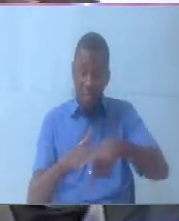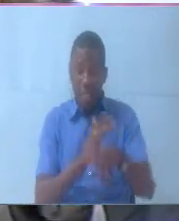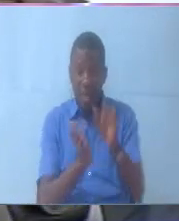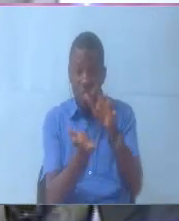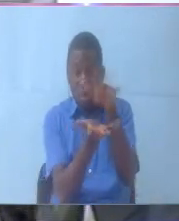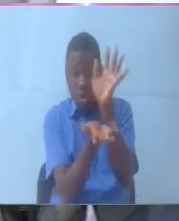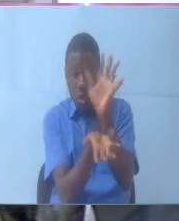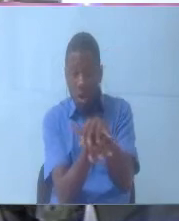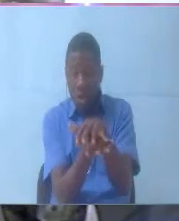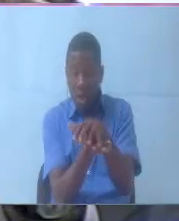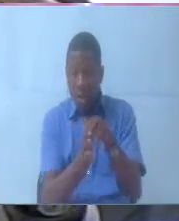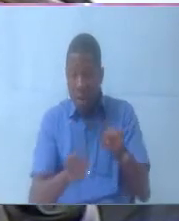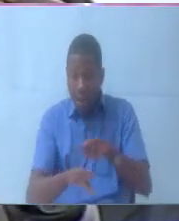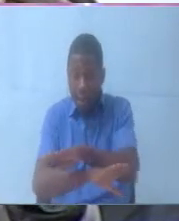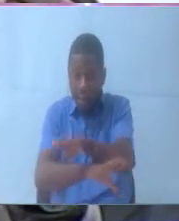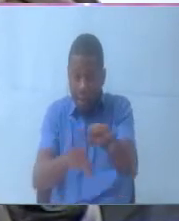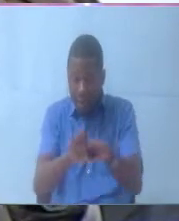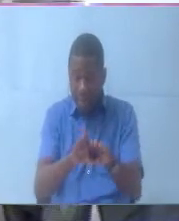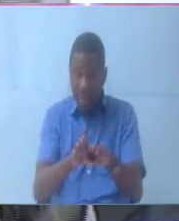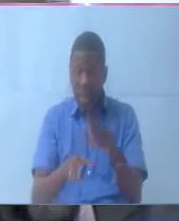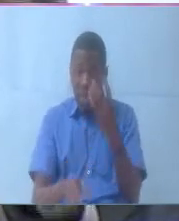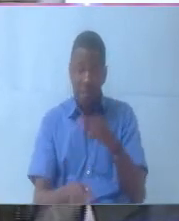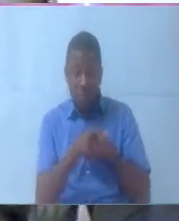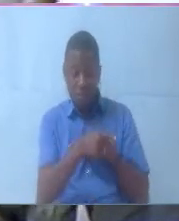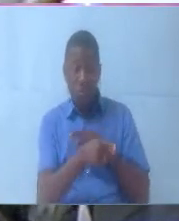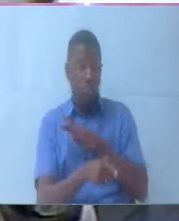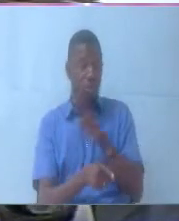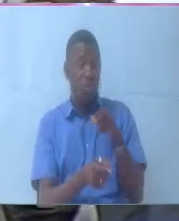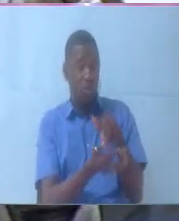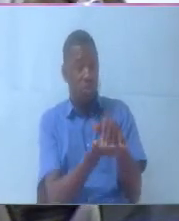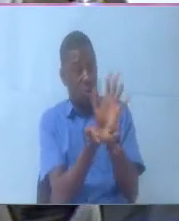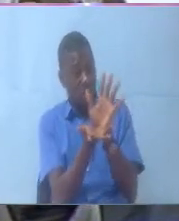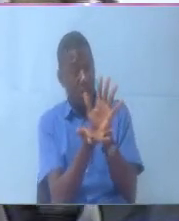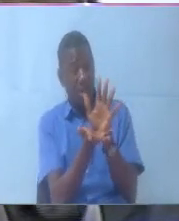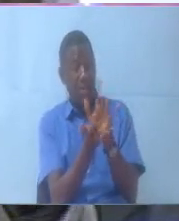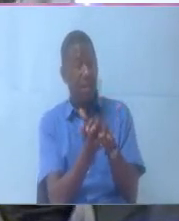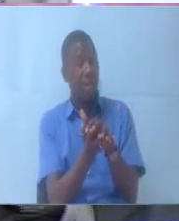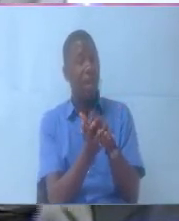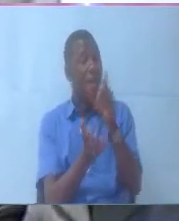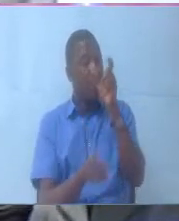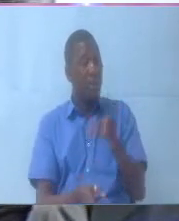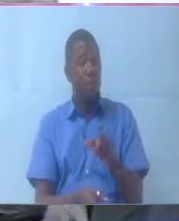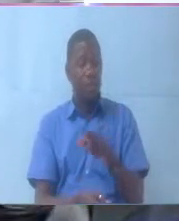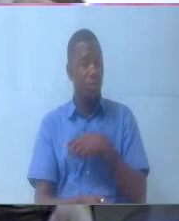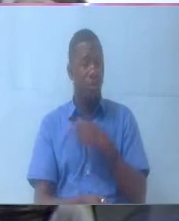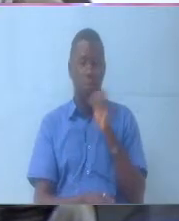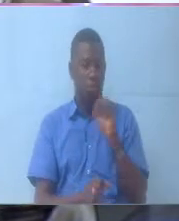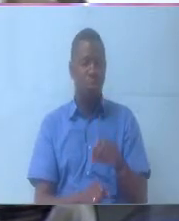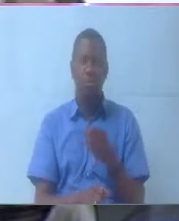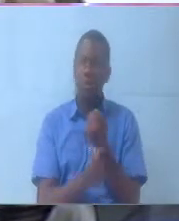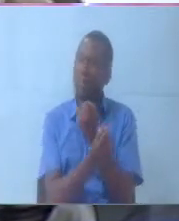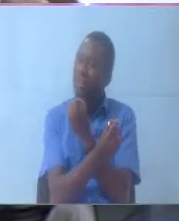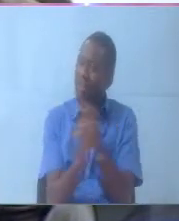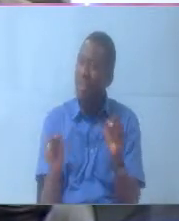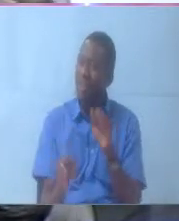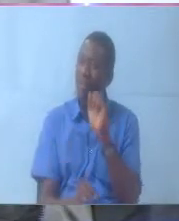if you are not a crocodile, you cannot save him. These were his exact words.